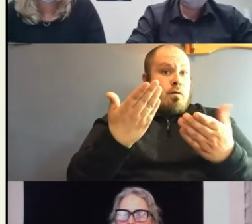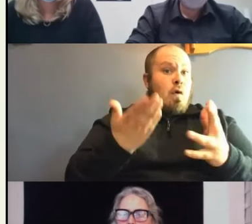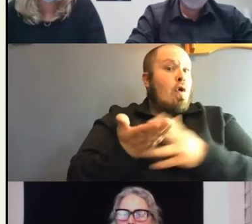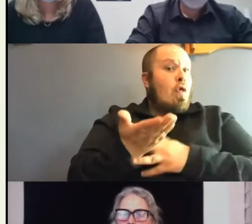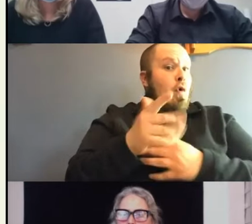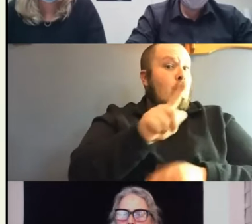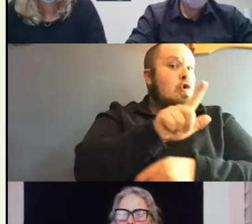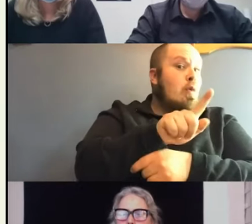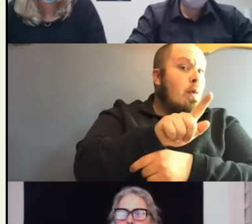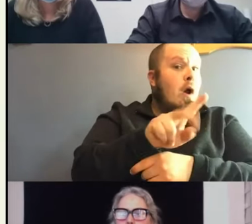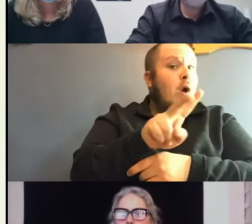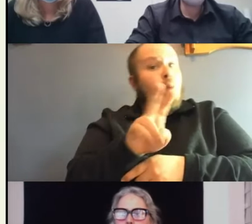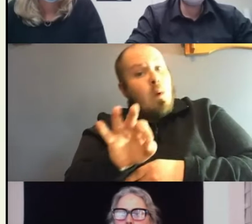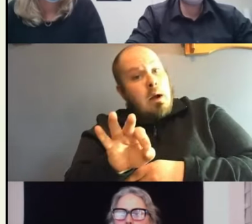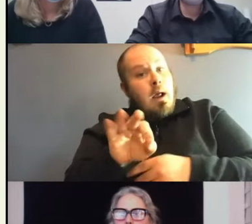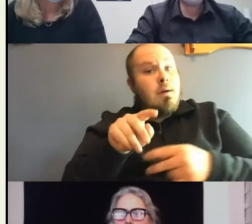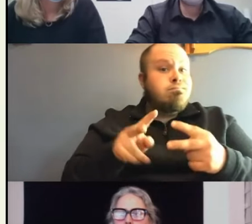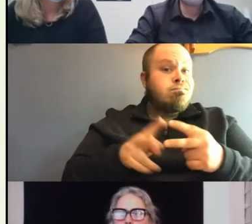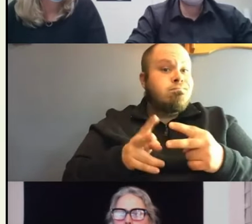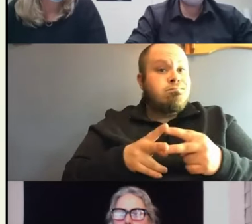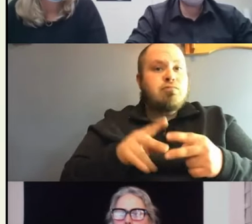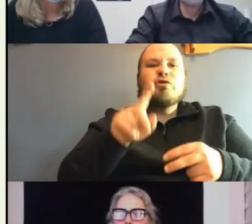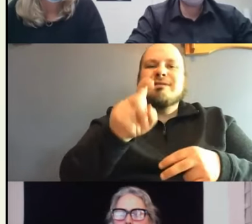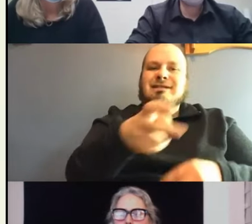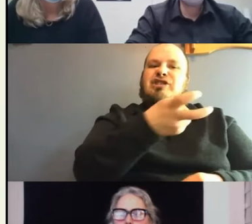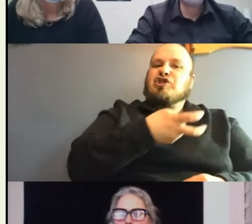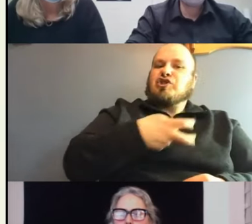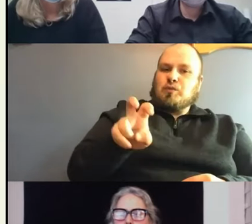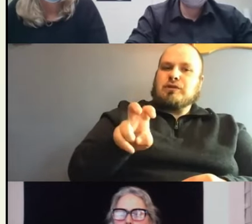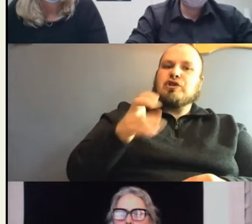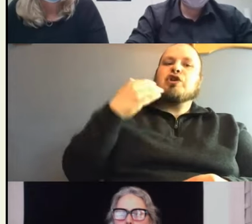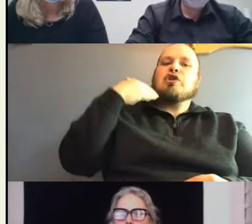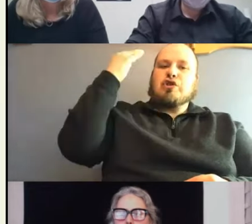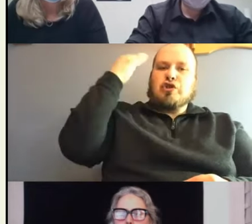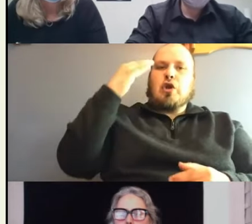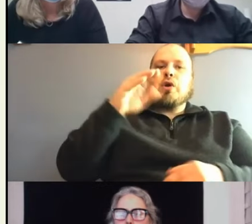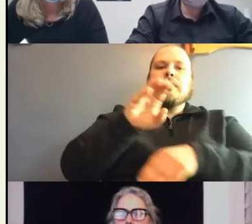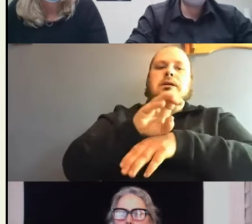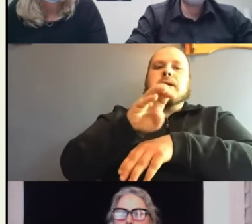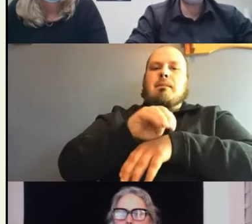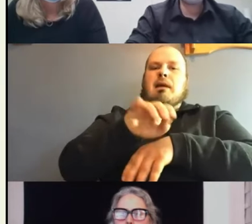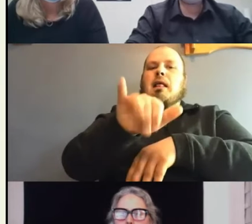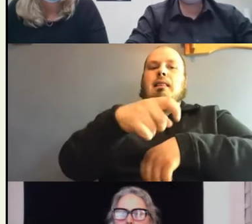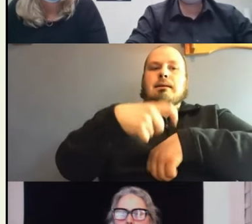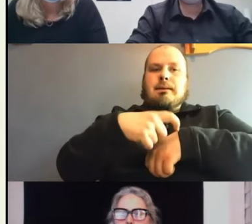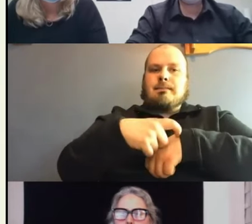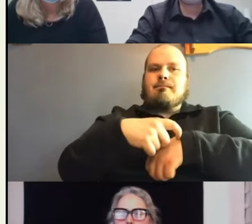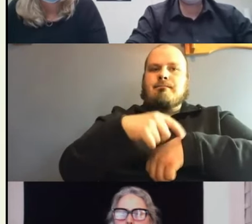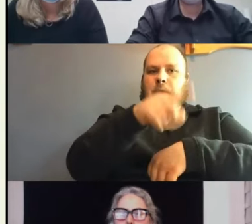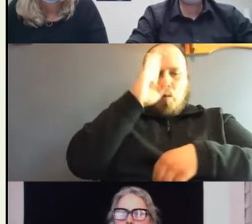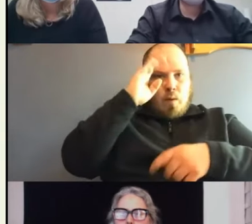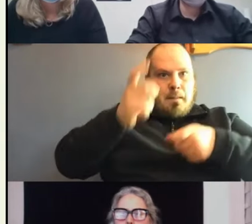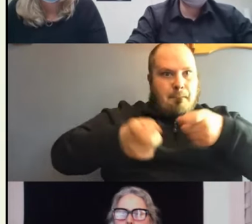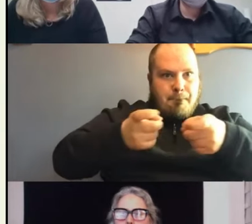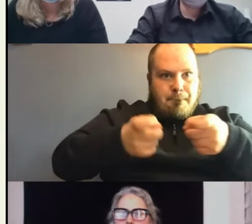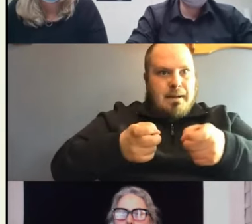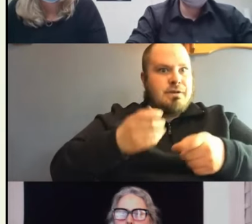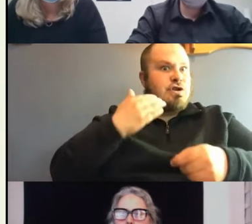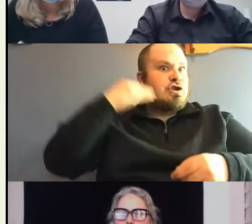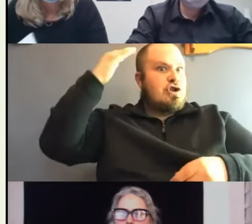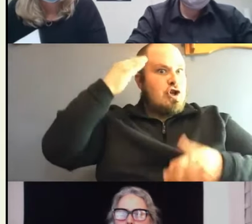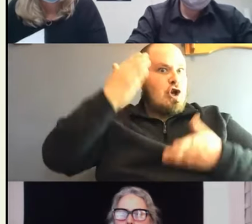21, then you would need to switch to adult case manager at that time. because they're going to be managing, obviously, the adult services